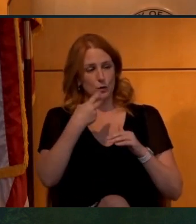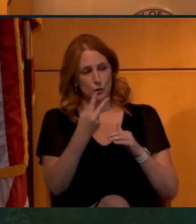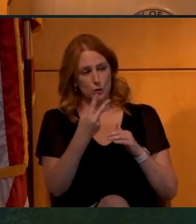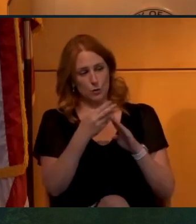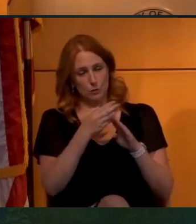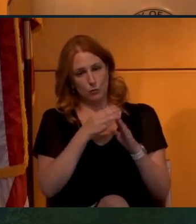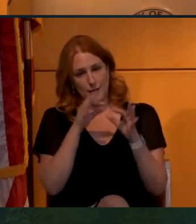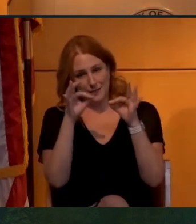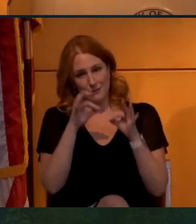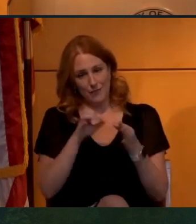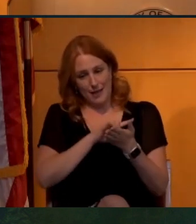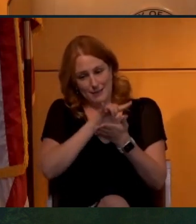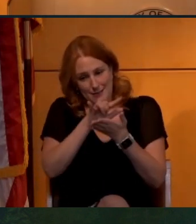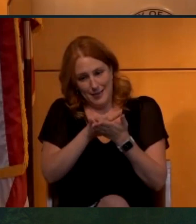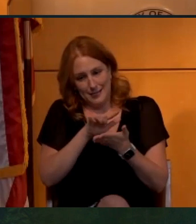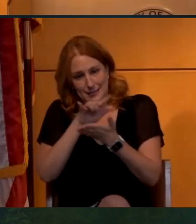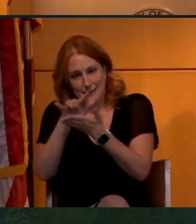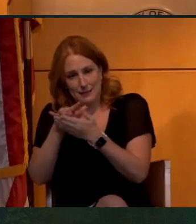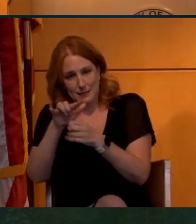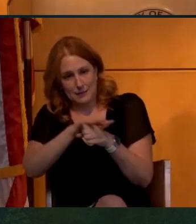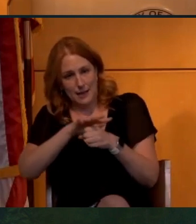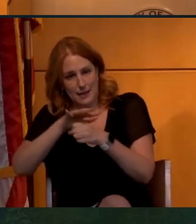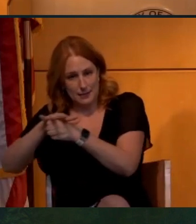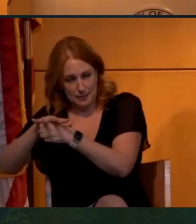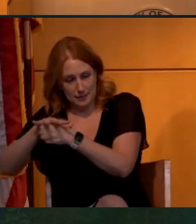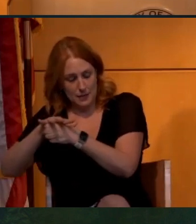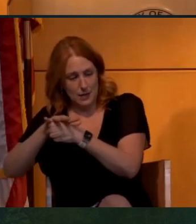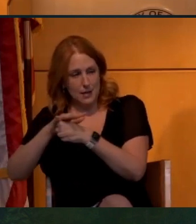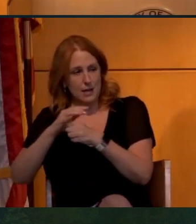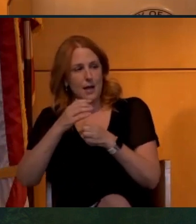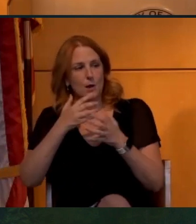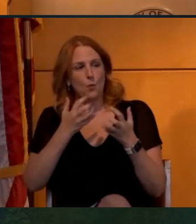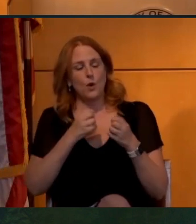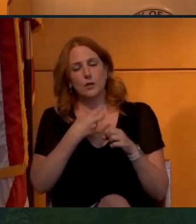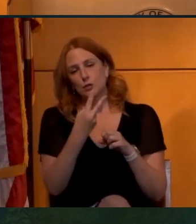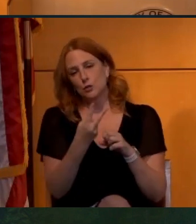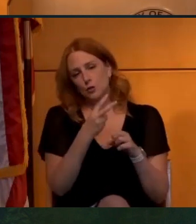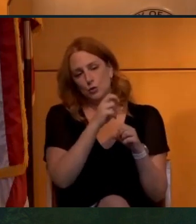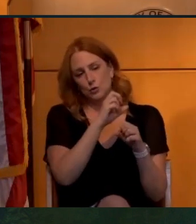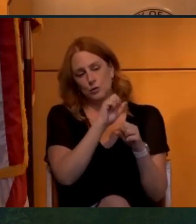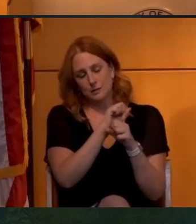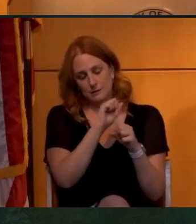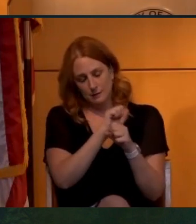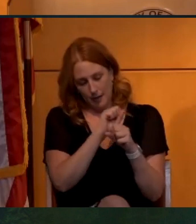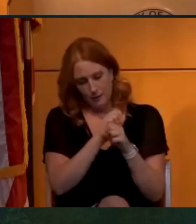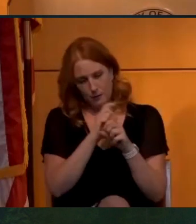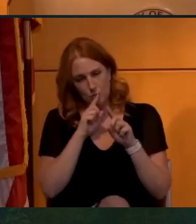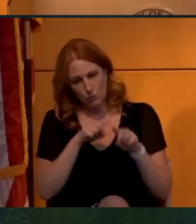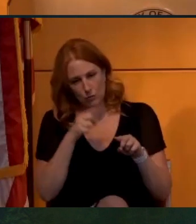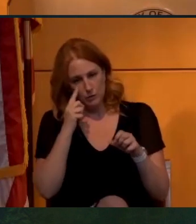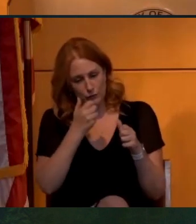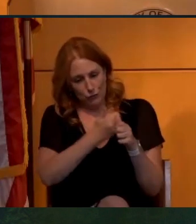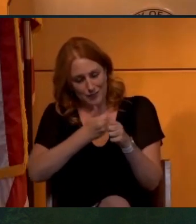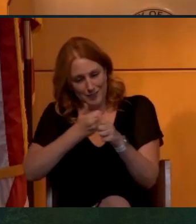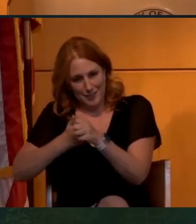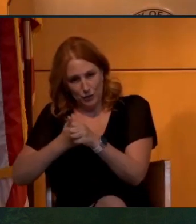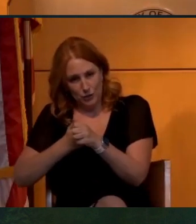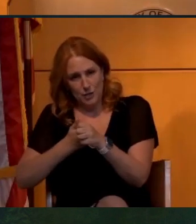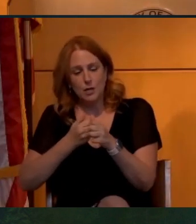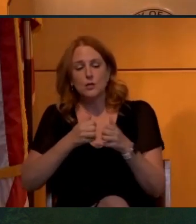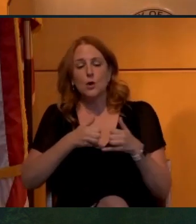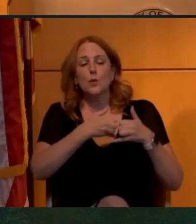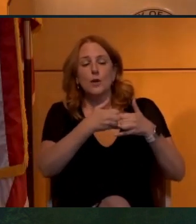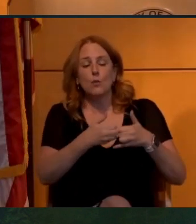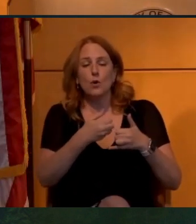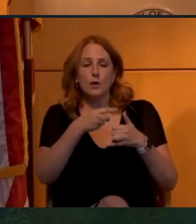landing sites, which meant we were soliciting for 2 separate task orders within each solicitation. So we've awarded Prism 1 and Prism 2, and this